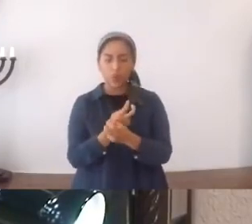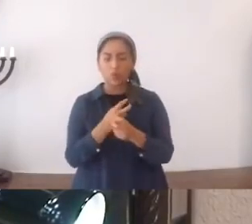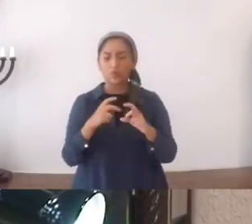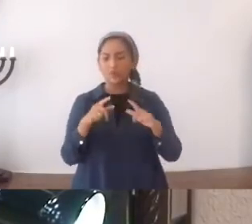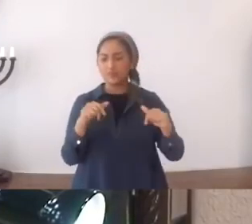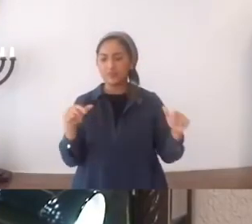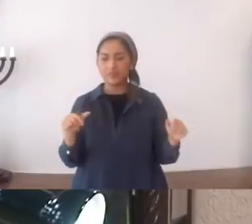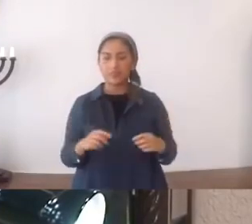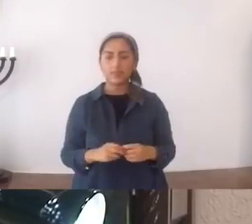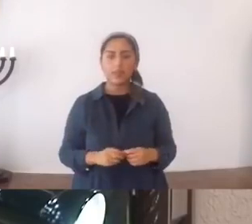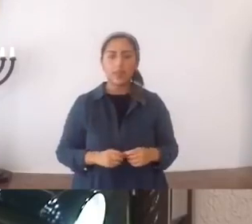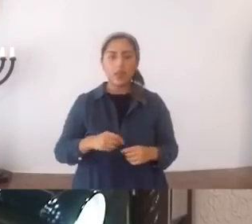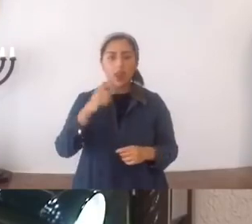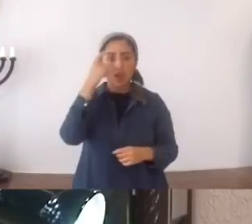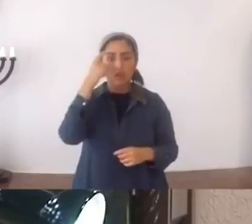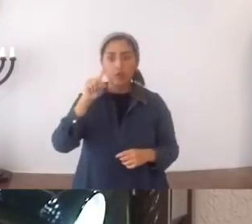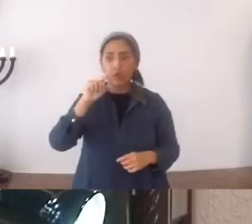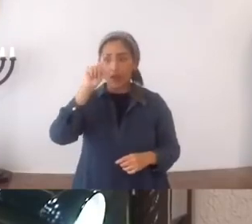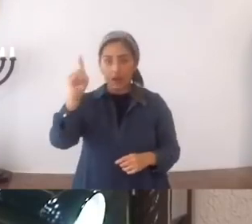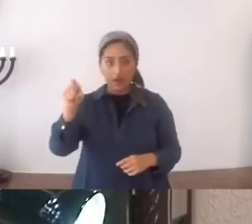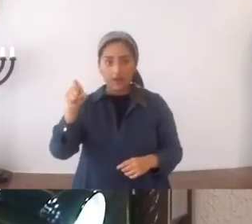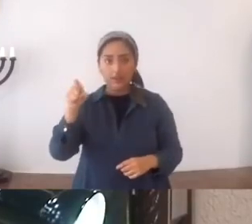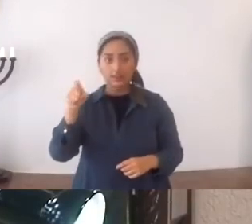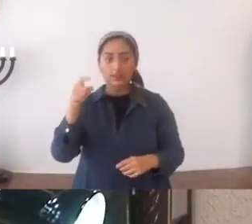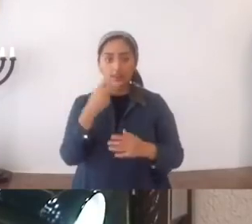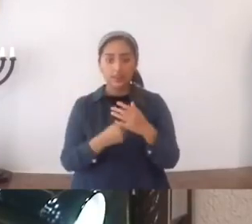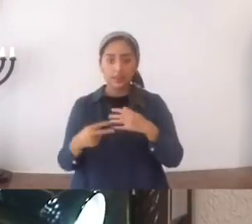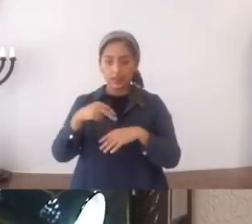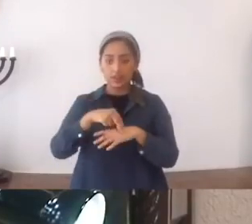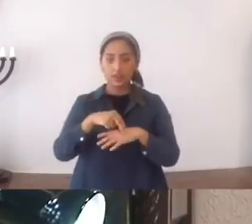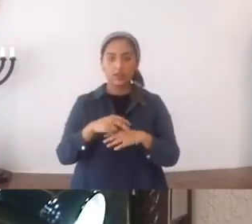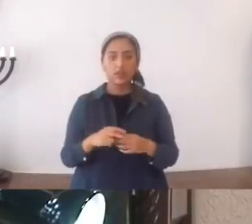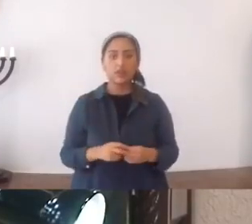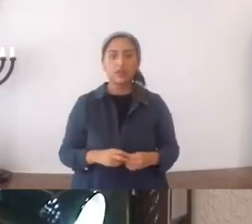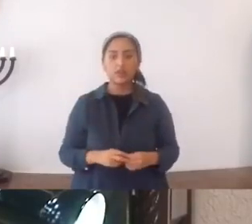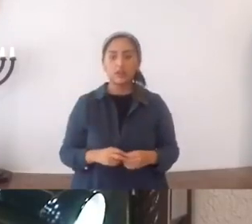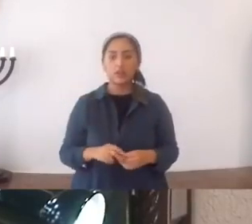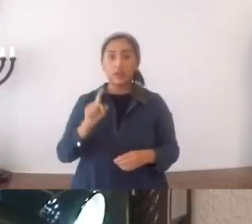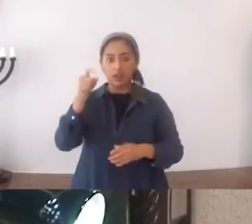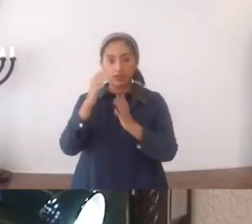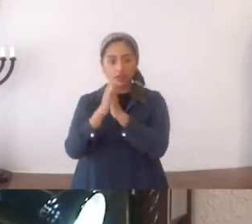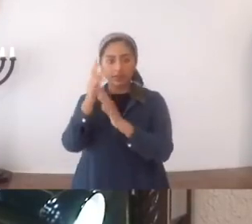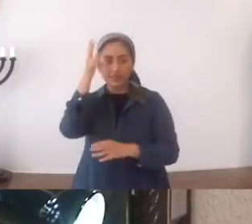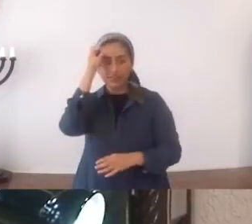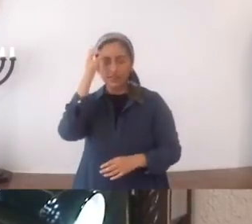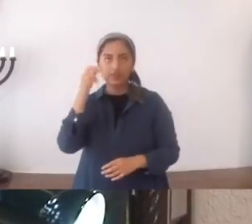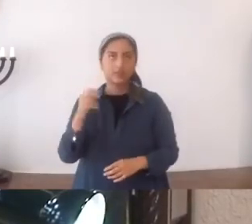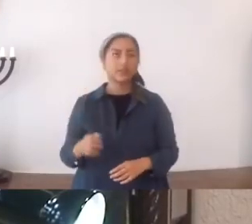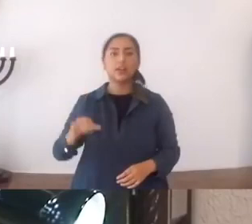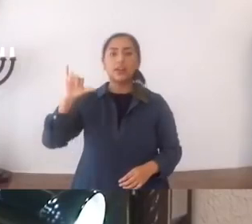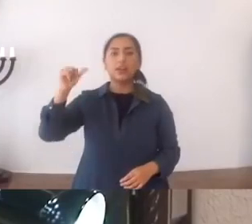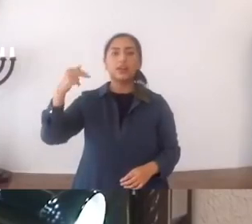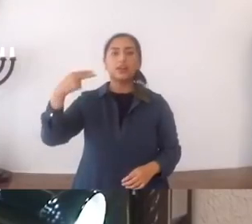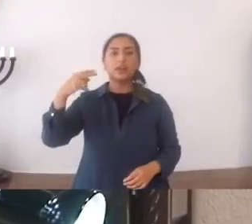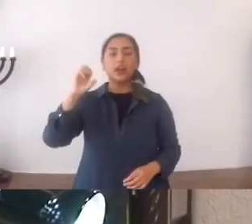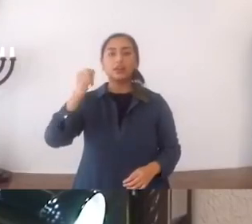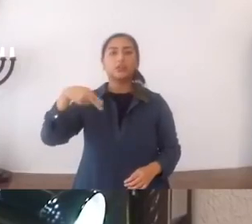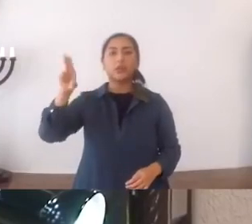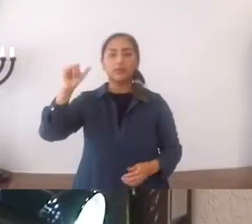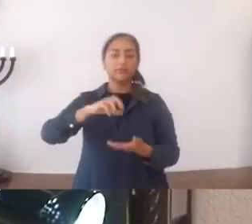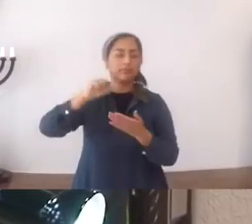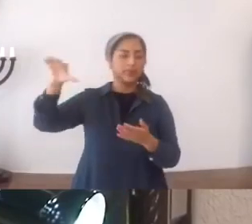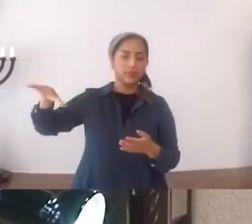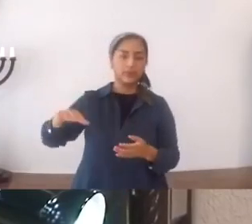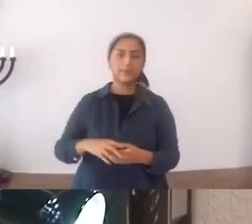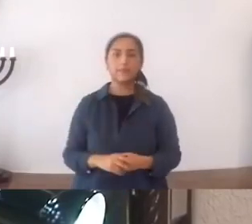huesos de muerto is the ritual of the bones para pedir la resurrección to ask for the resurrection al diablo, y to Yahshua the